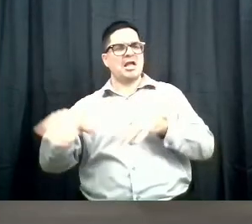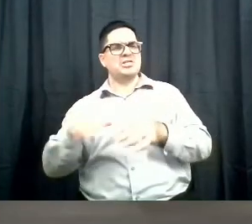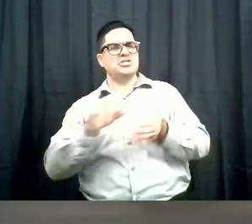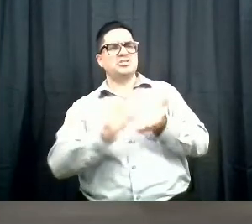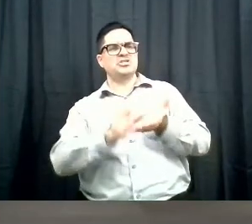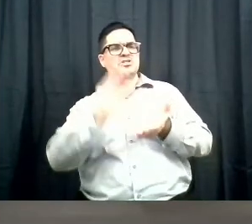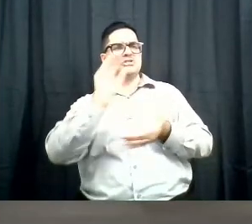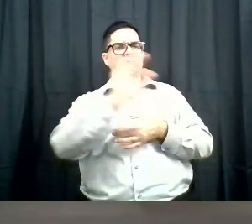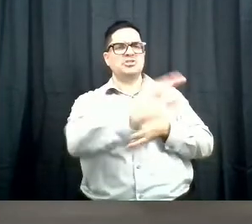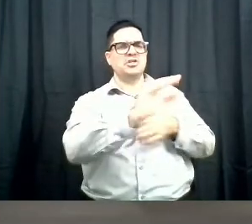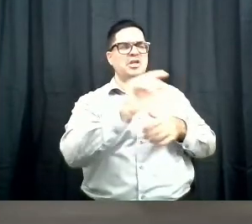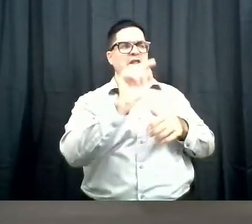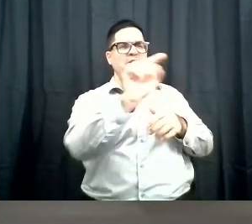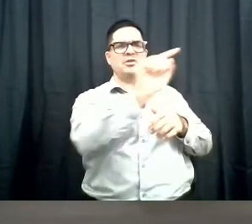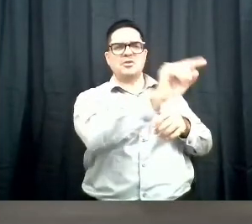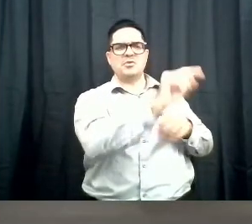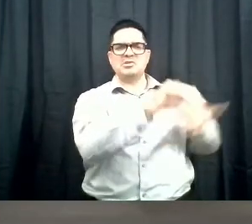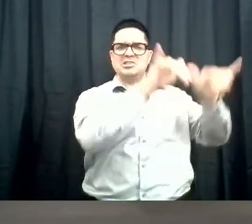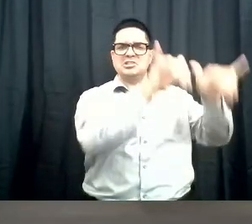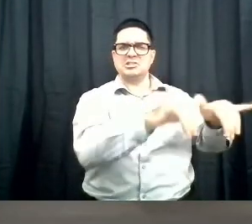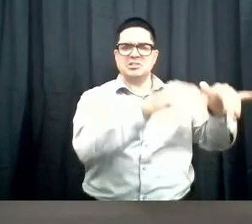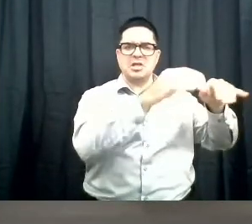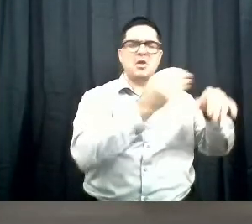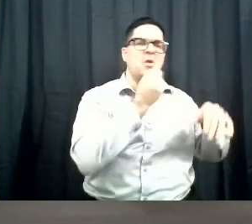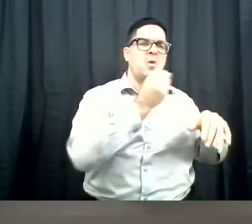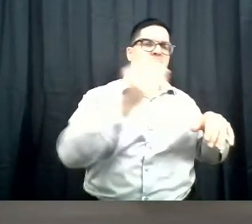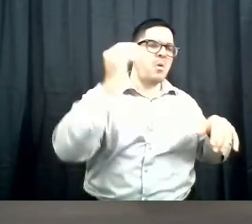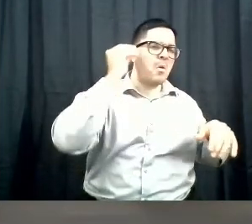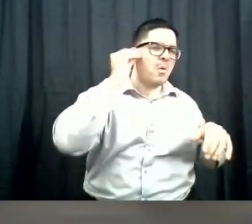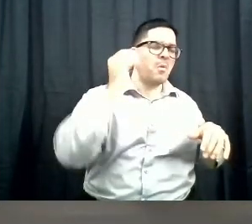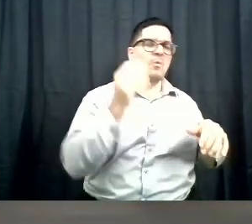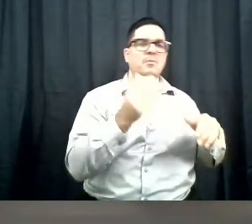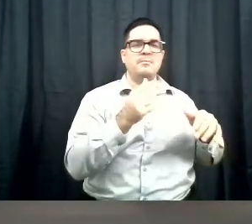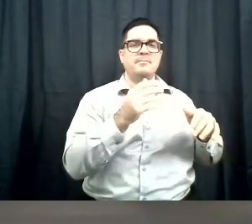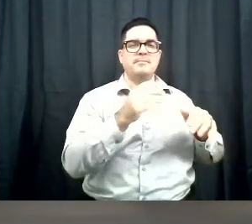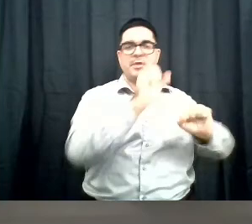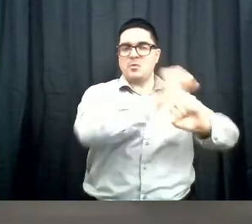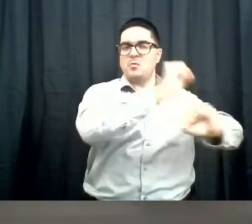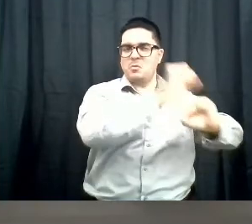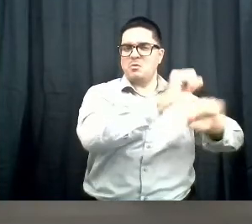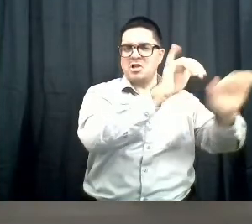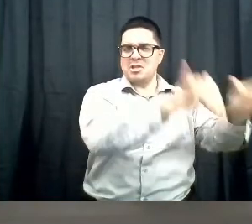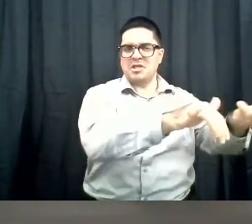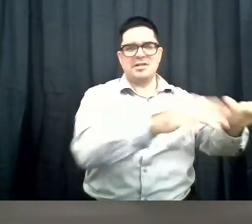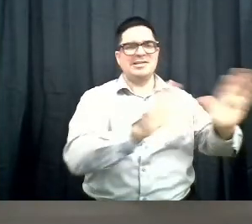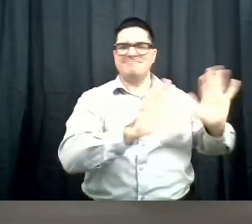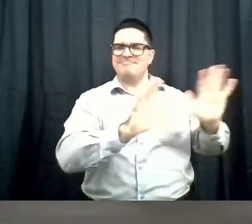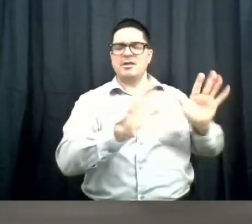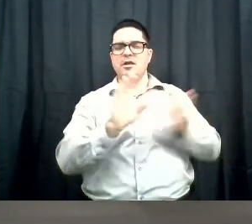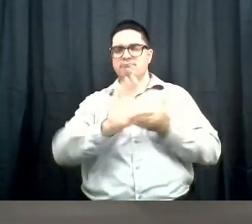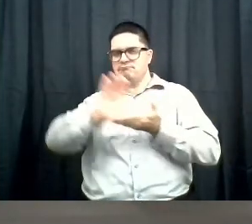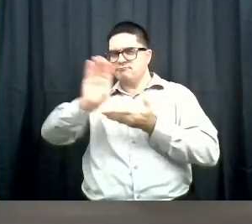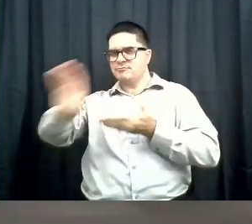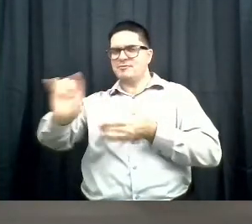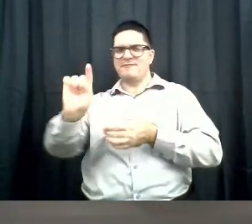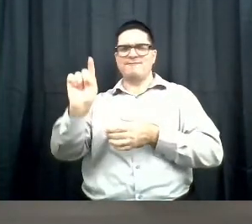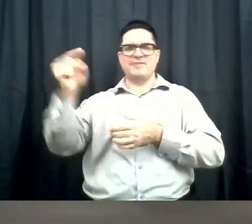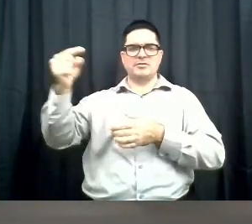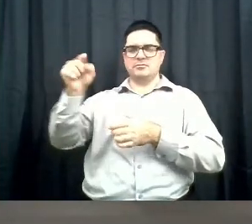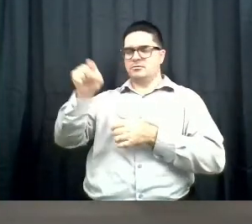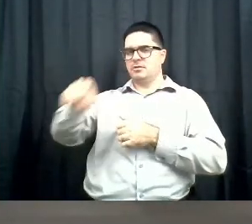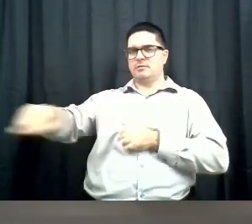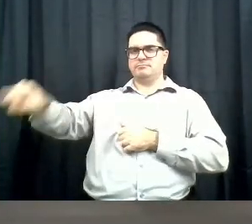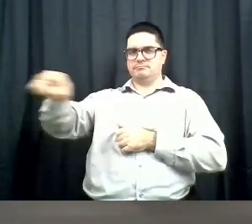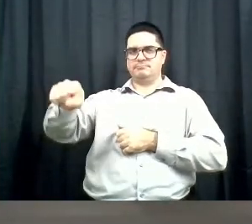their homes during the pandemic. I request that my recommendation be accepted and the work of these heroes recognized.